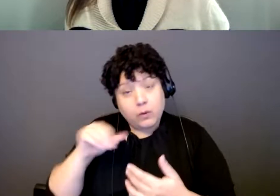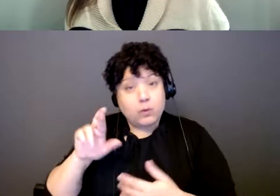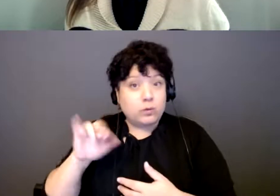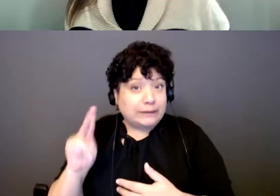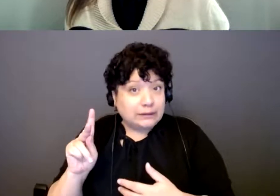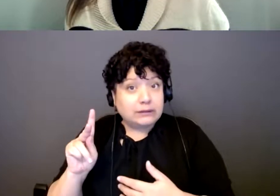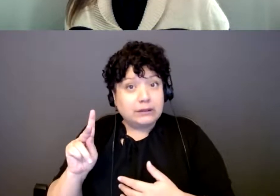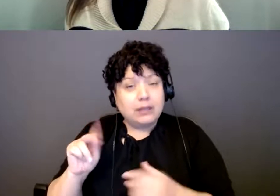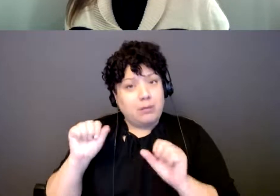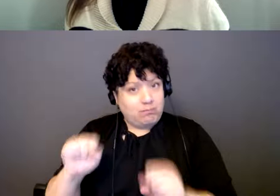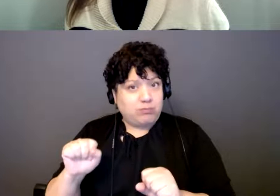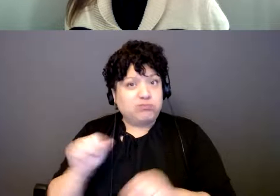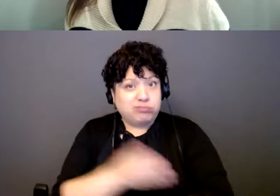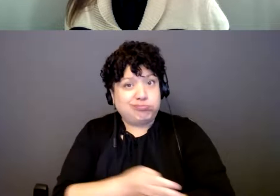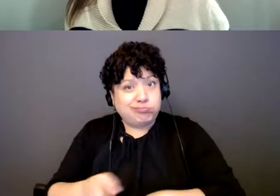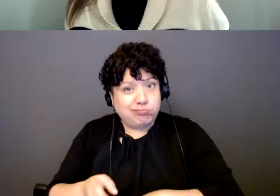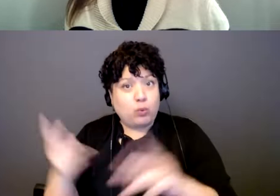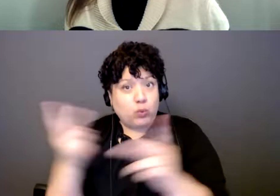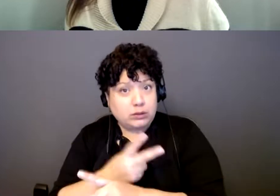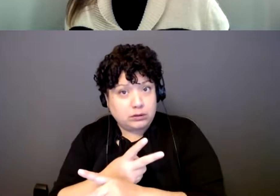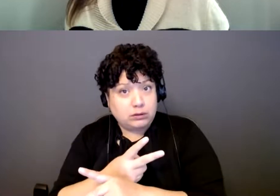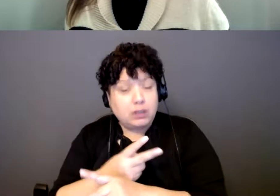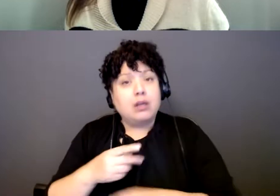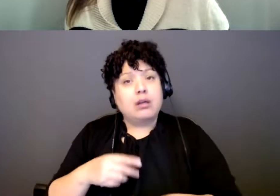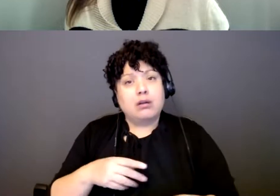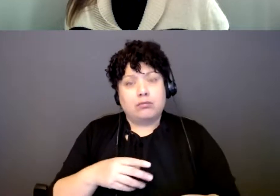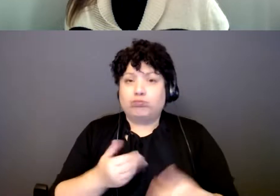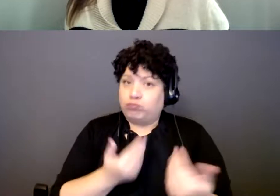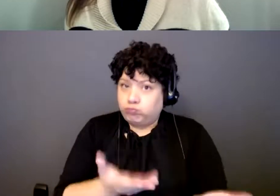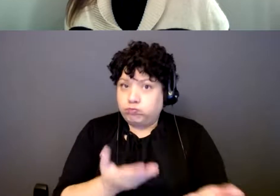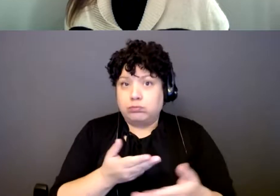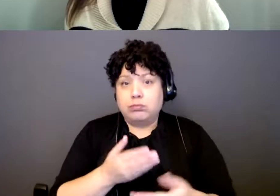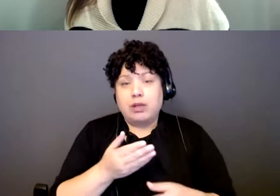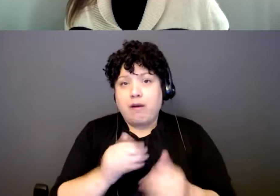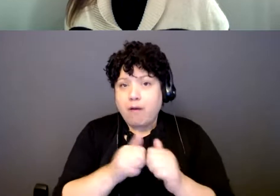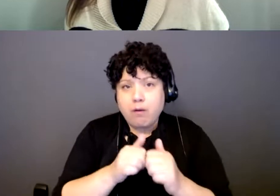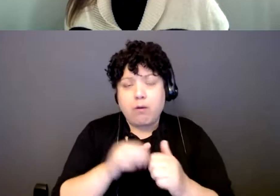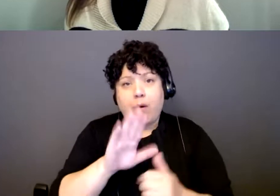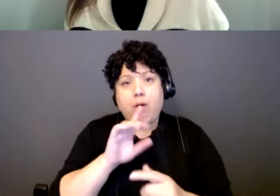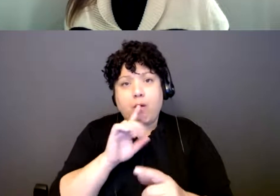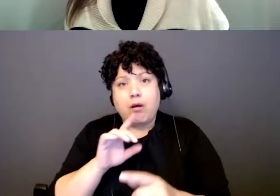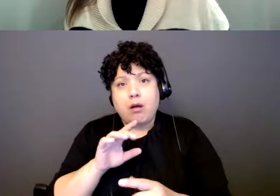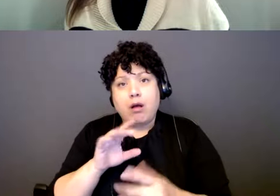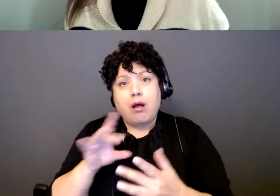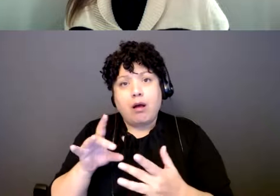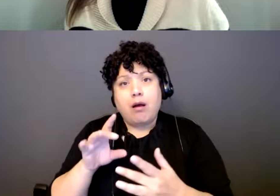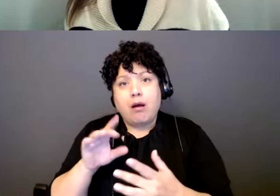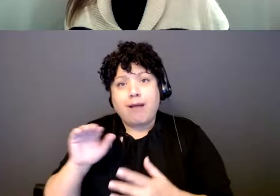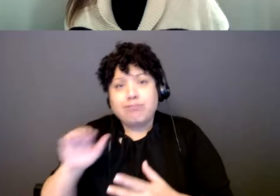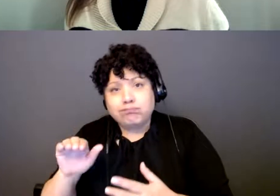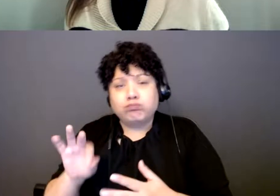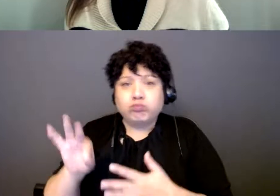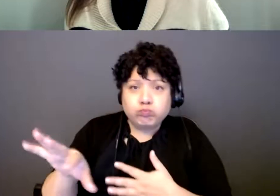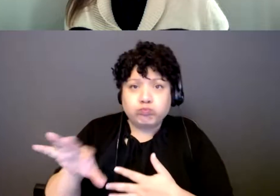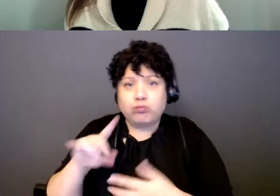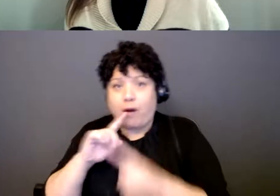things getting worse, that's a kind of strategy about how to engage people in the conversation. So I think that's learning